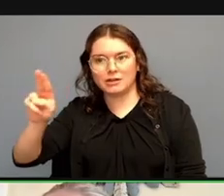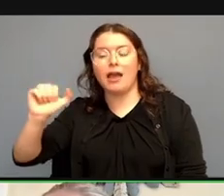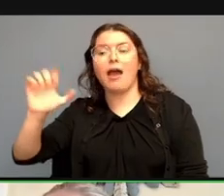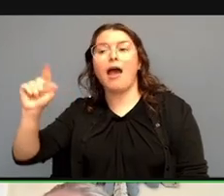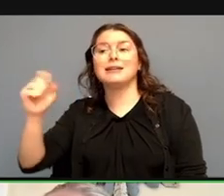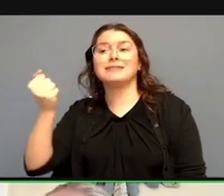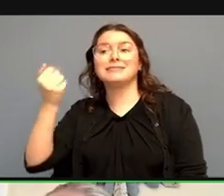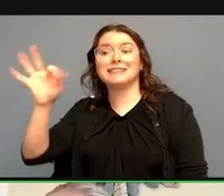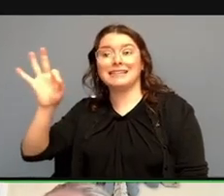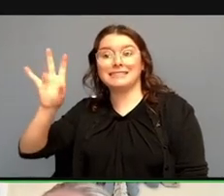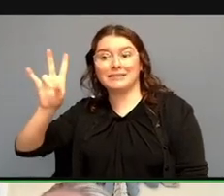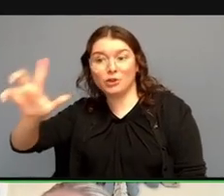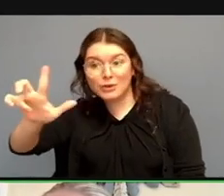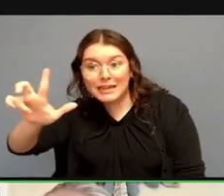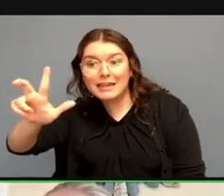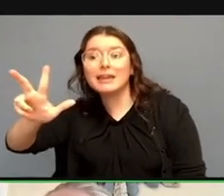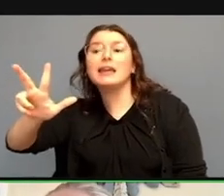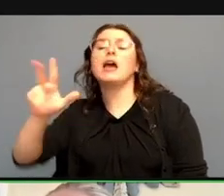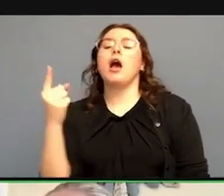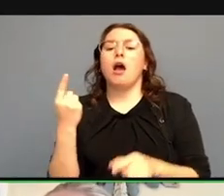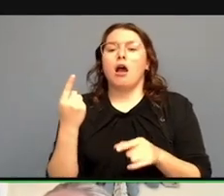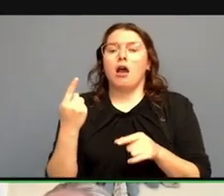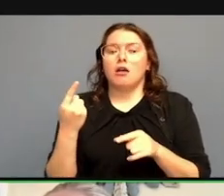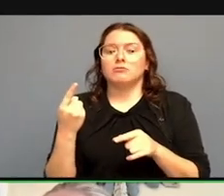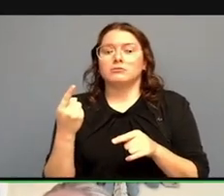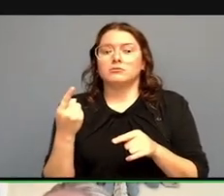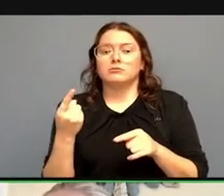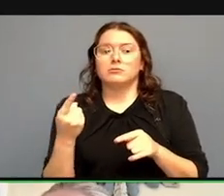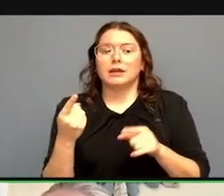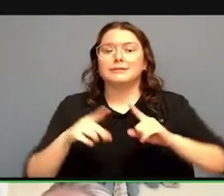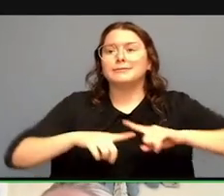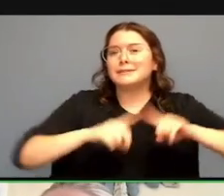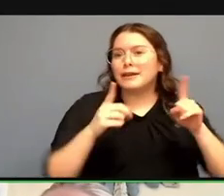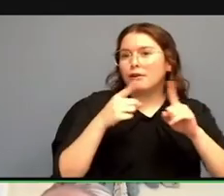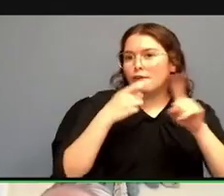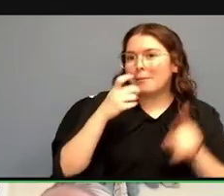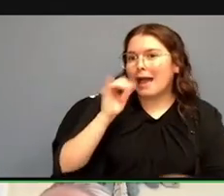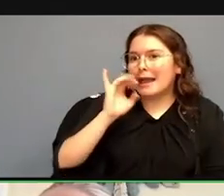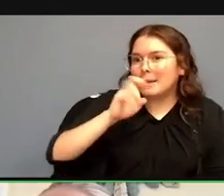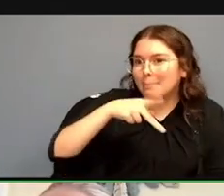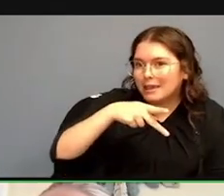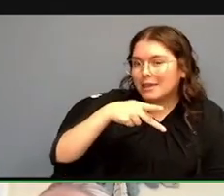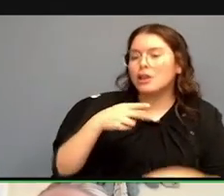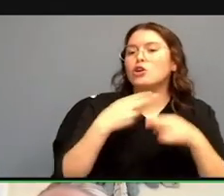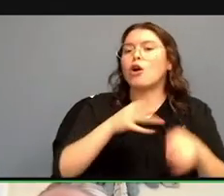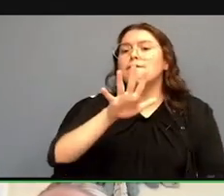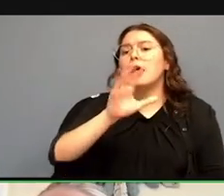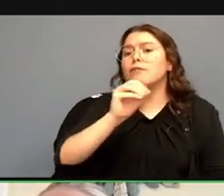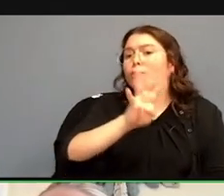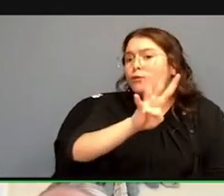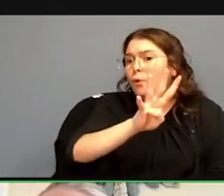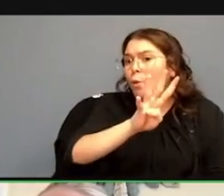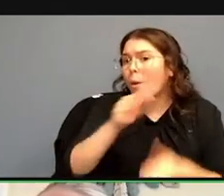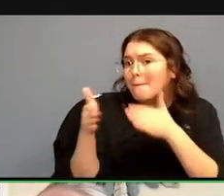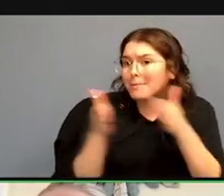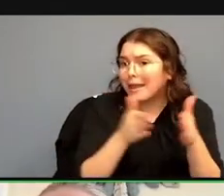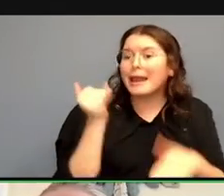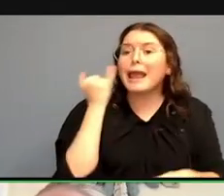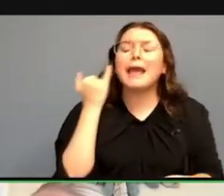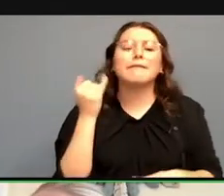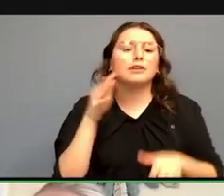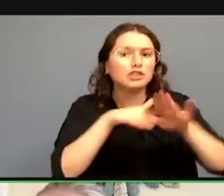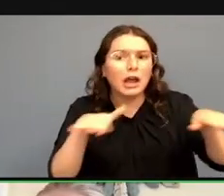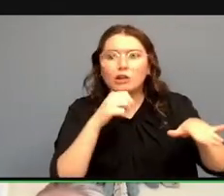and an alternative to an IEP called a 504 plan. That's if a child's found